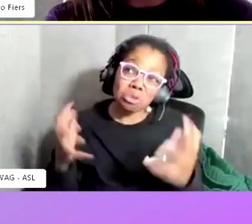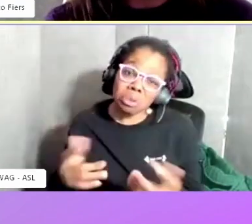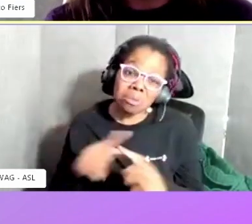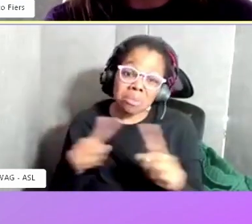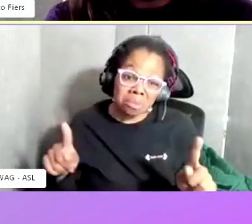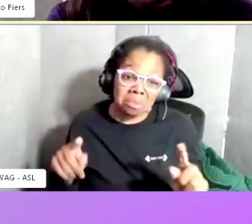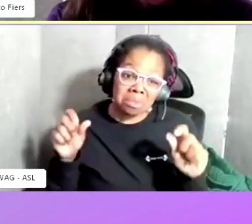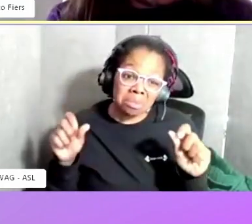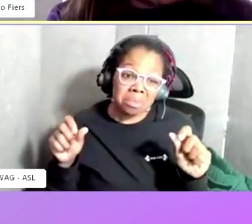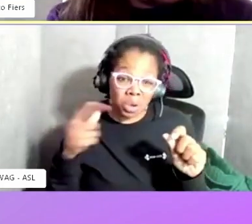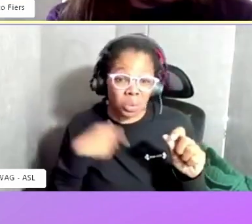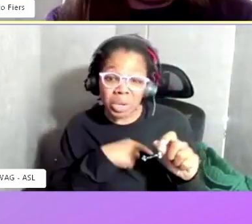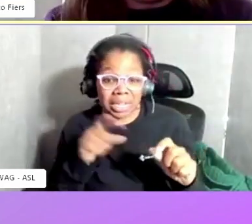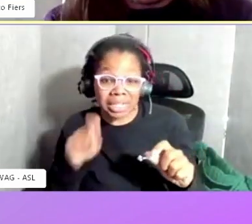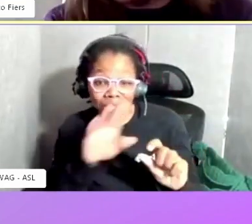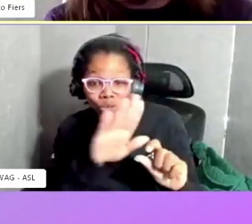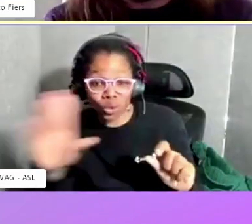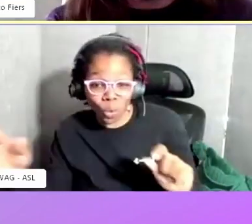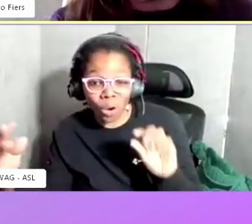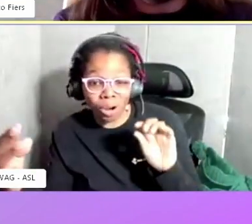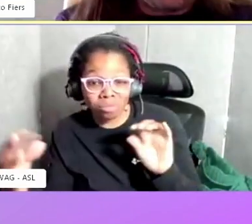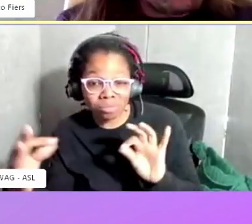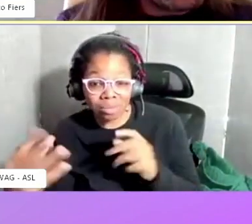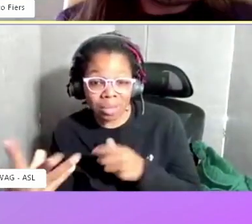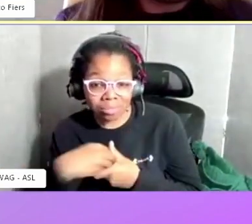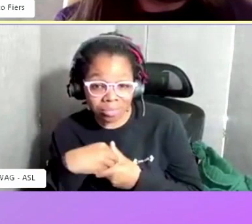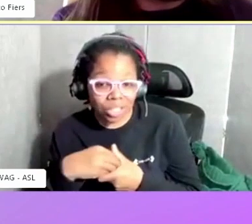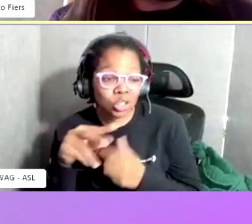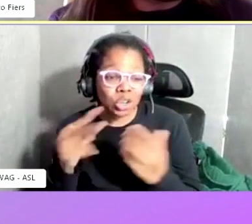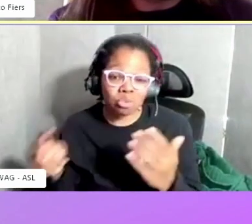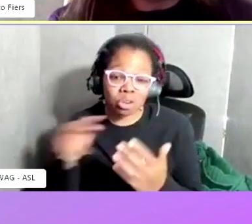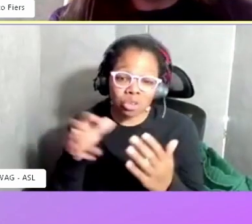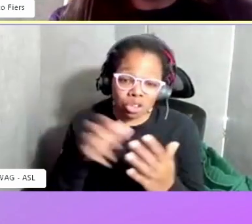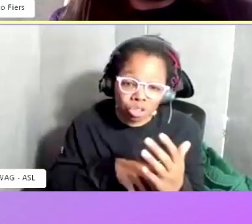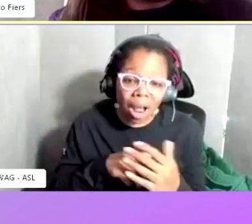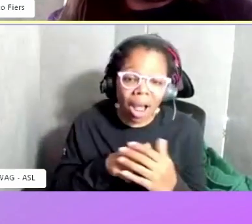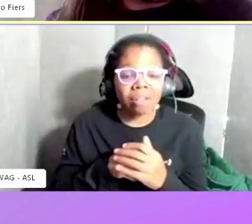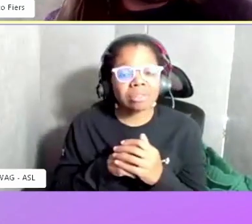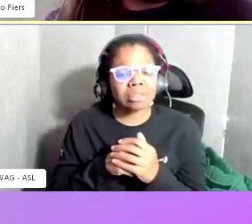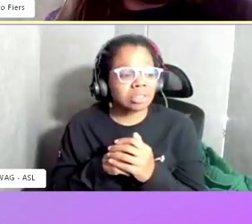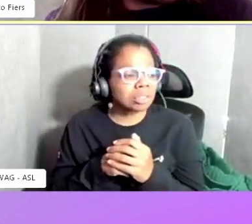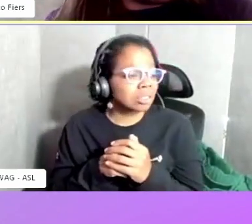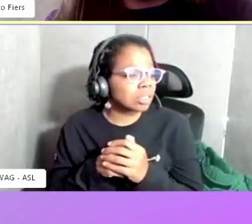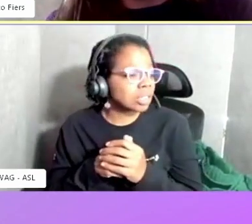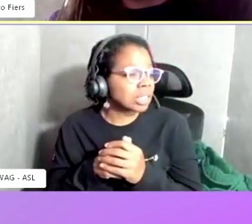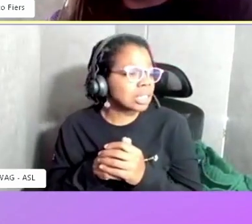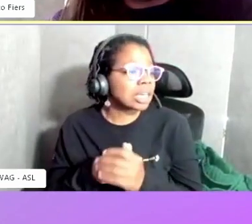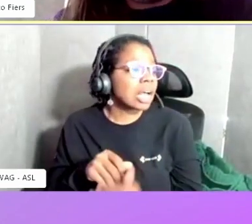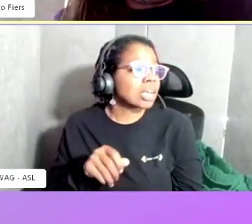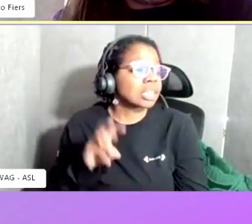also can use your input. So the way to help, you can review the draft. There's